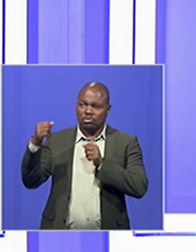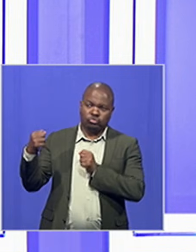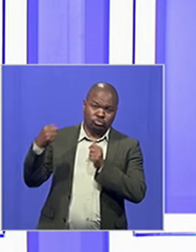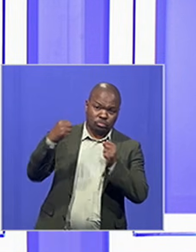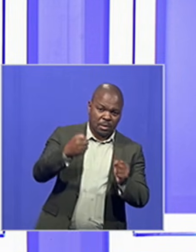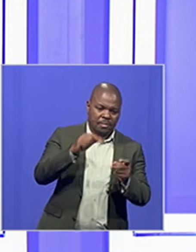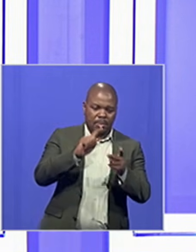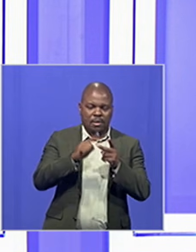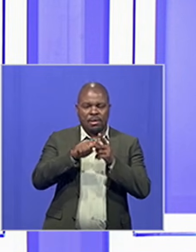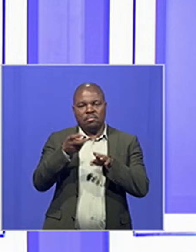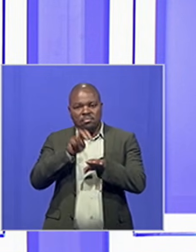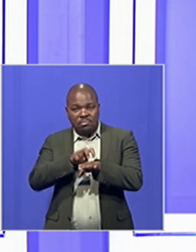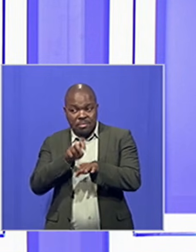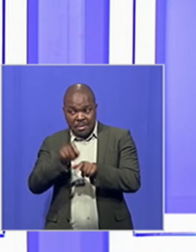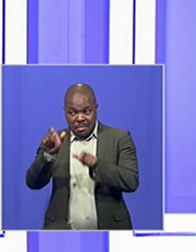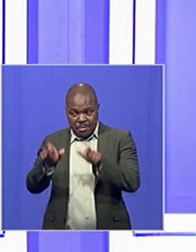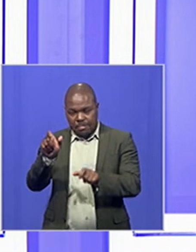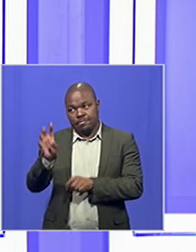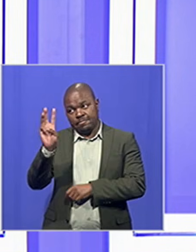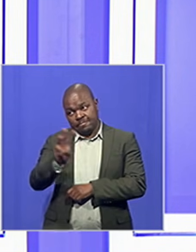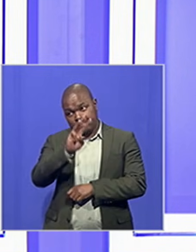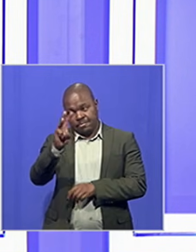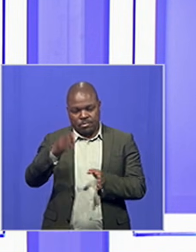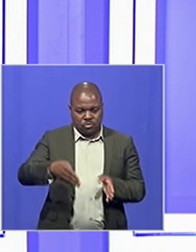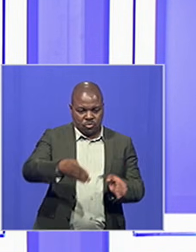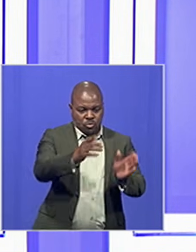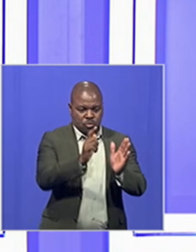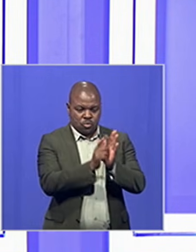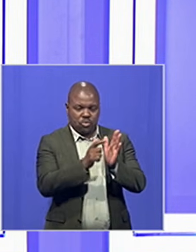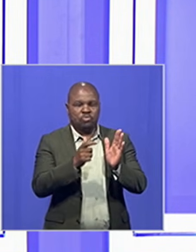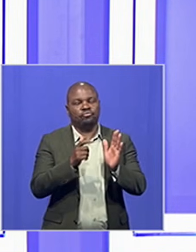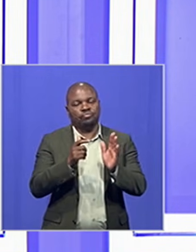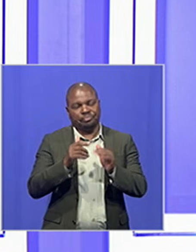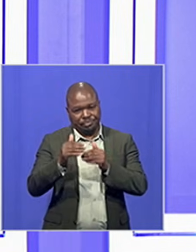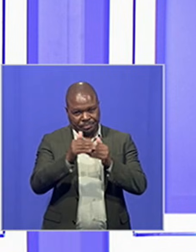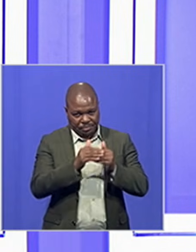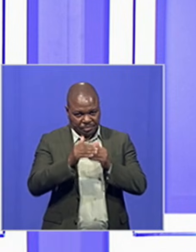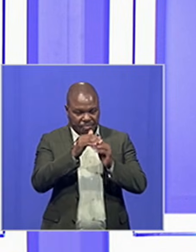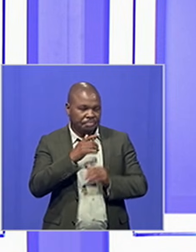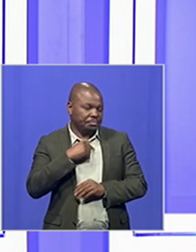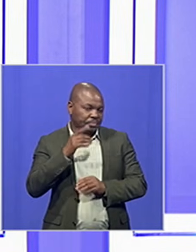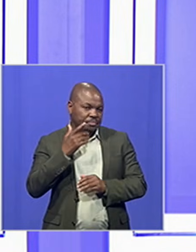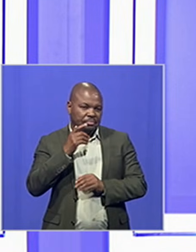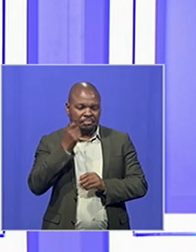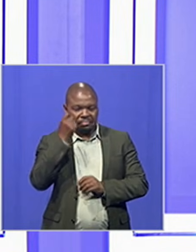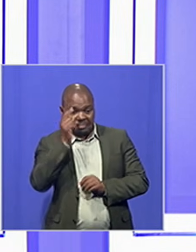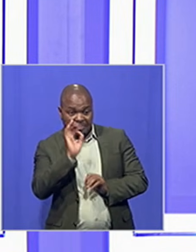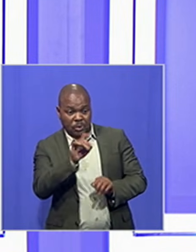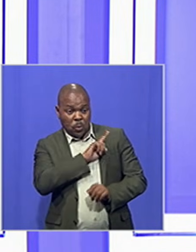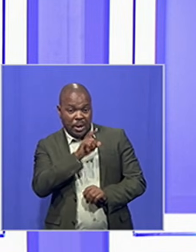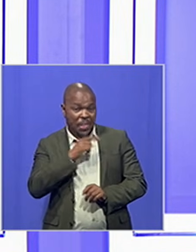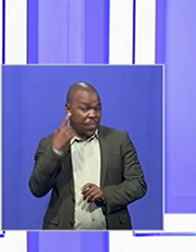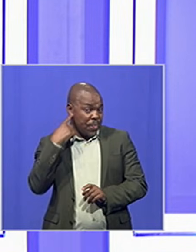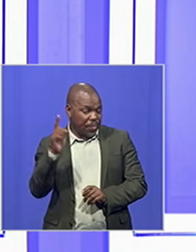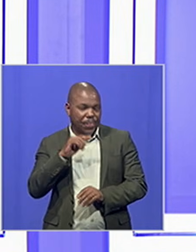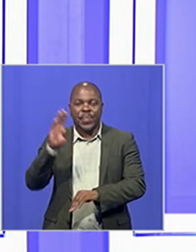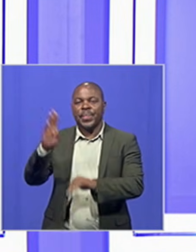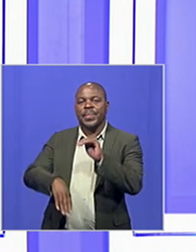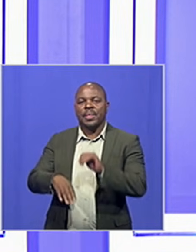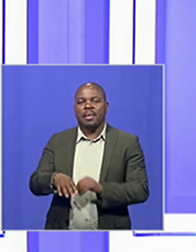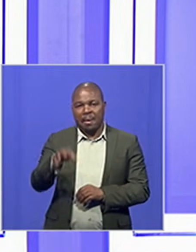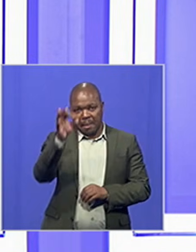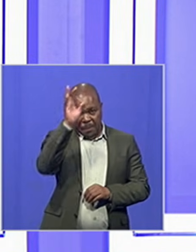dijanaga ga mmogo le bapagami go obamela melao ya tsela mo malatsing ano a Keresemose kgotsa ba tla lebana le letsogo la molao. Sepodisi